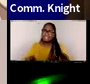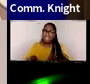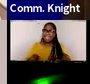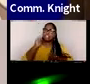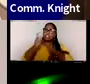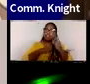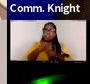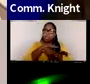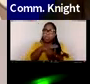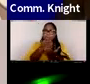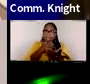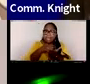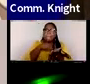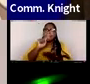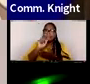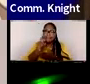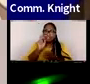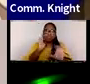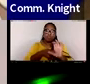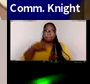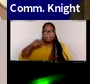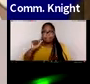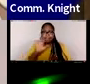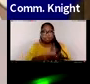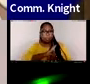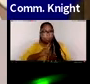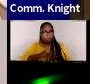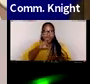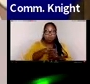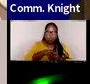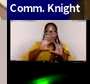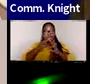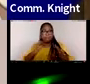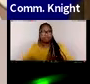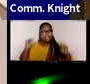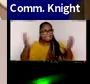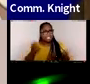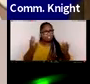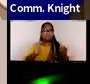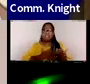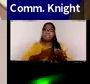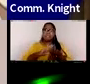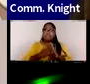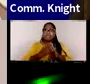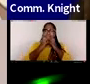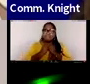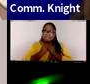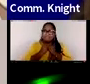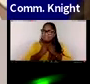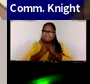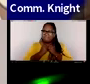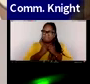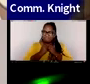our taxes. We joined PTAs. We voted here. We raised our families here. We love our community. And yet we see now that